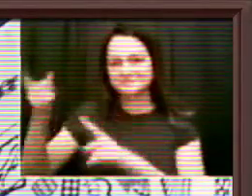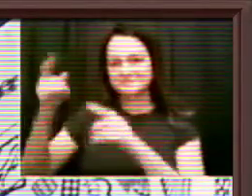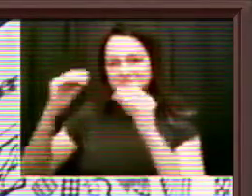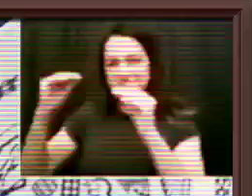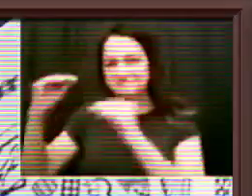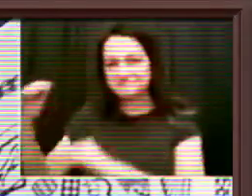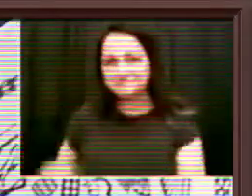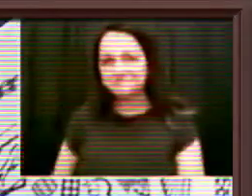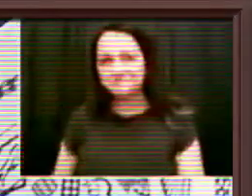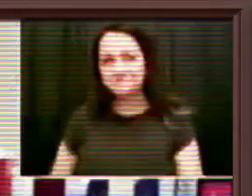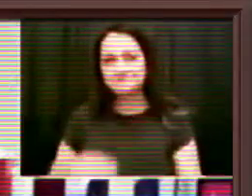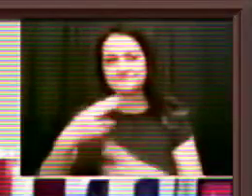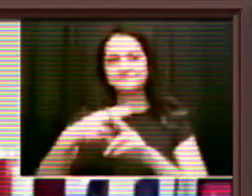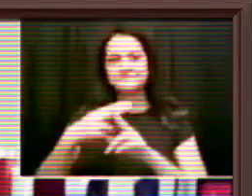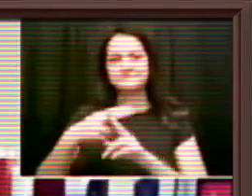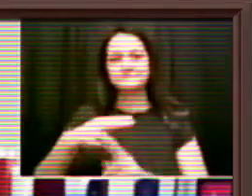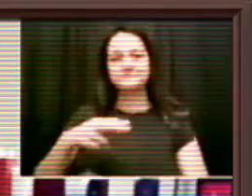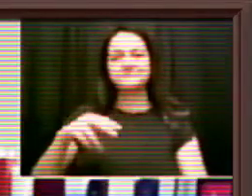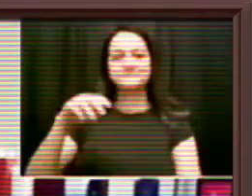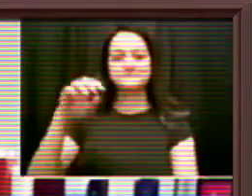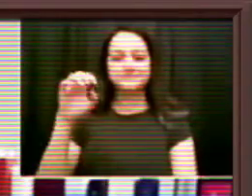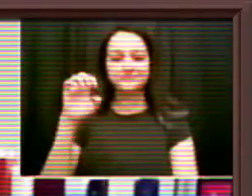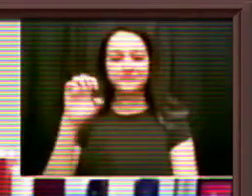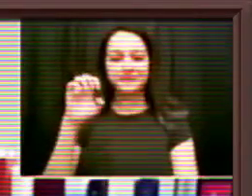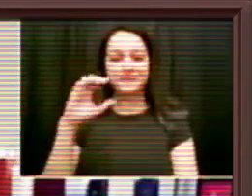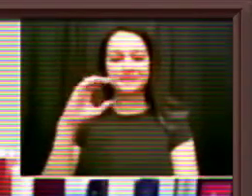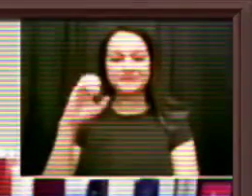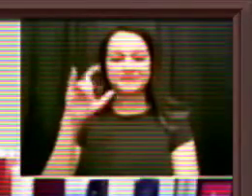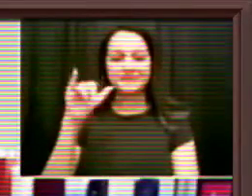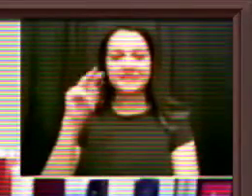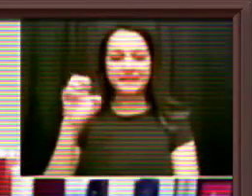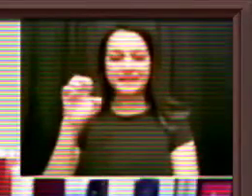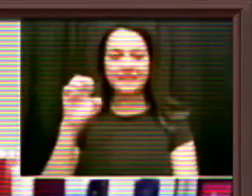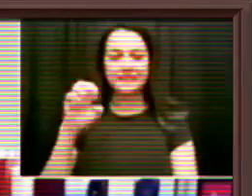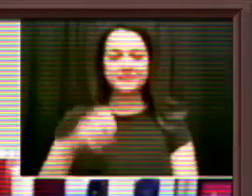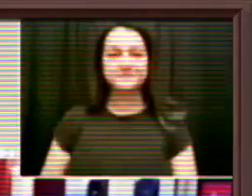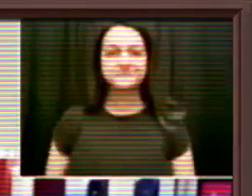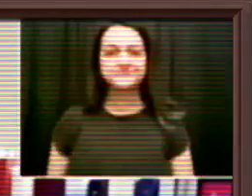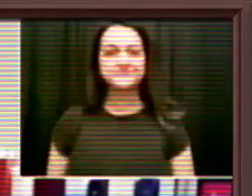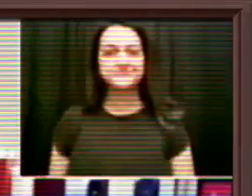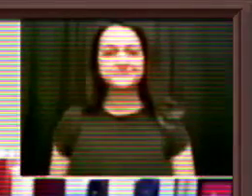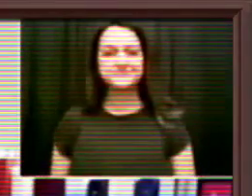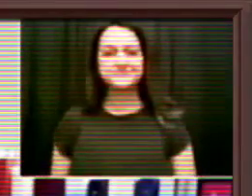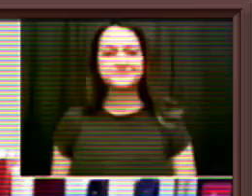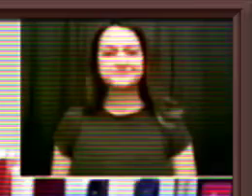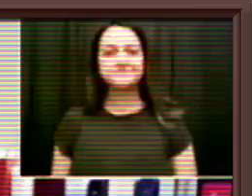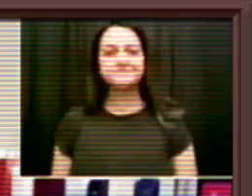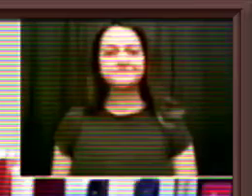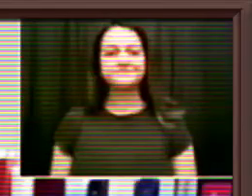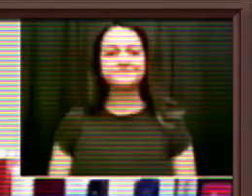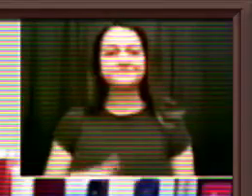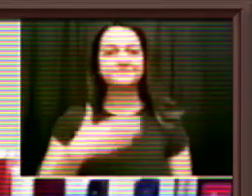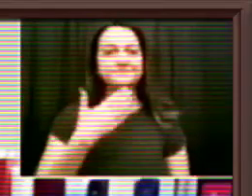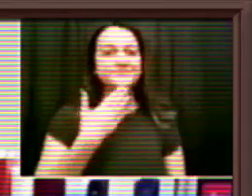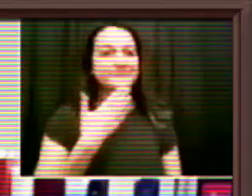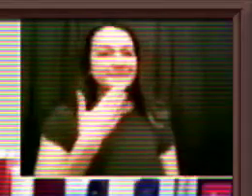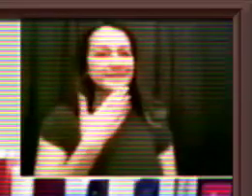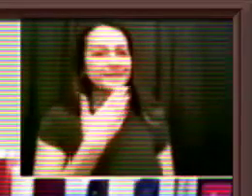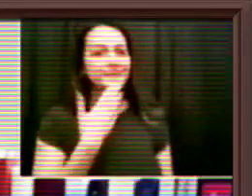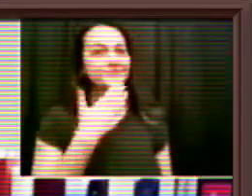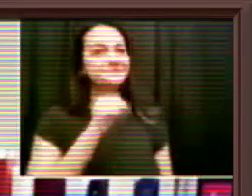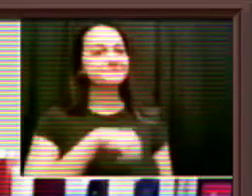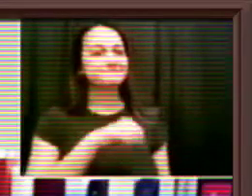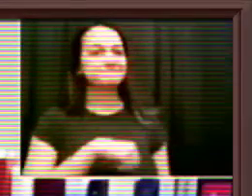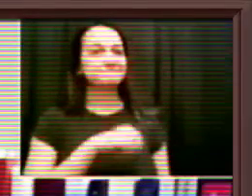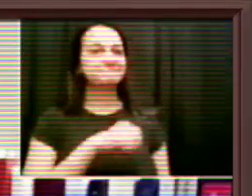is all rigged. Destroying your economy, printing off more money, devaluing your dollar, making it harder to acquire more